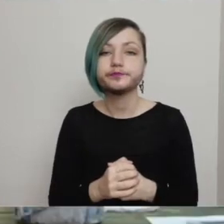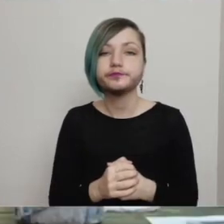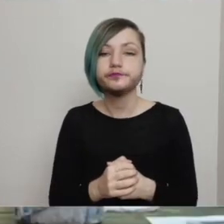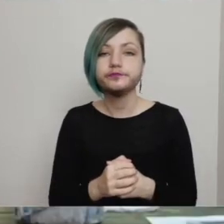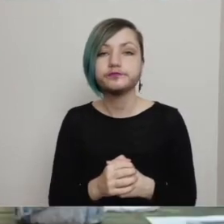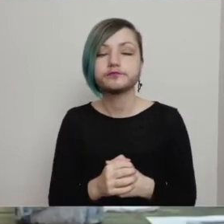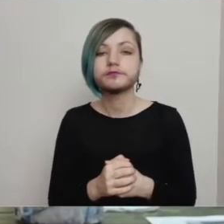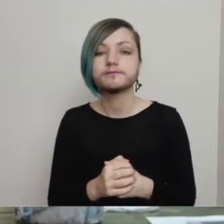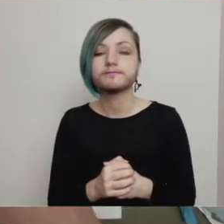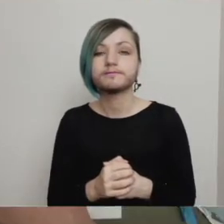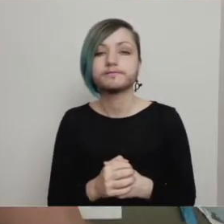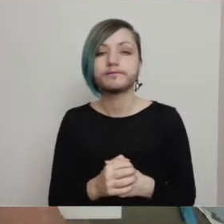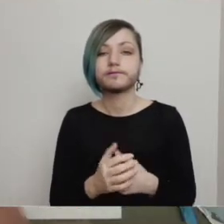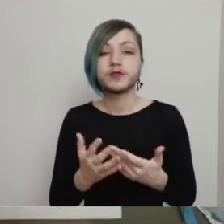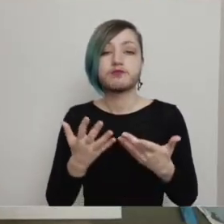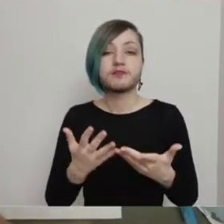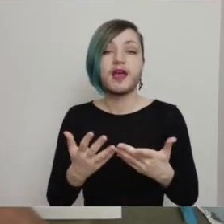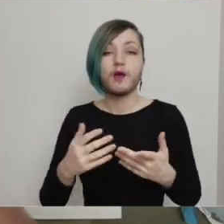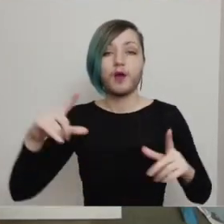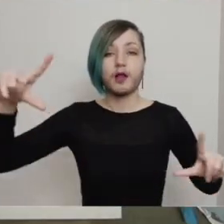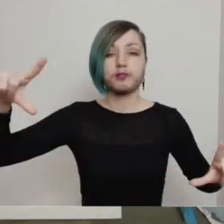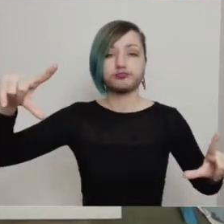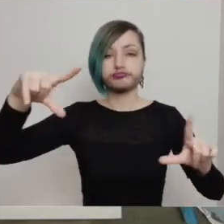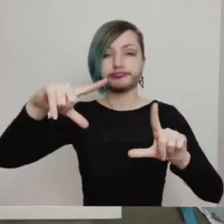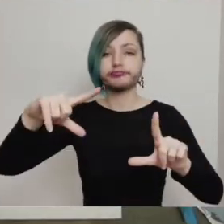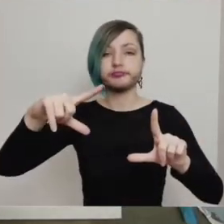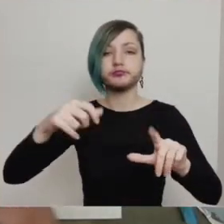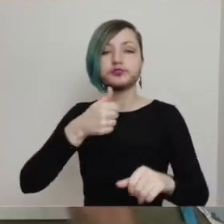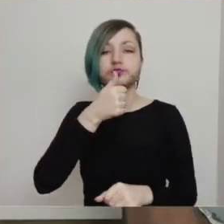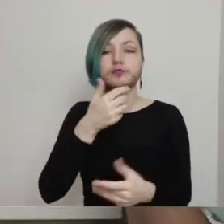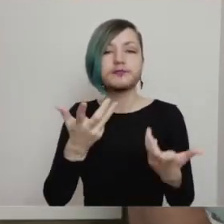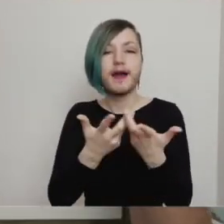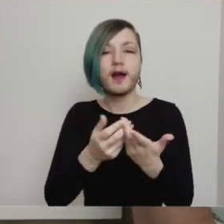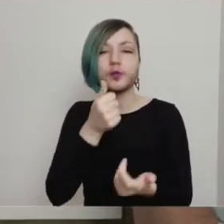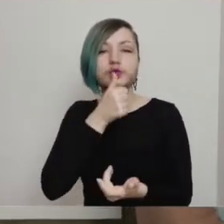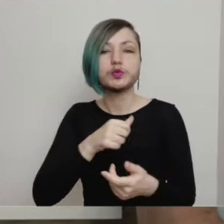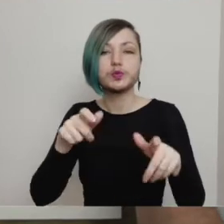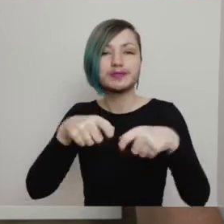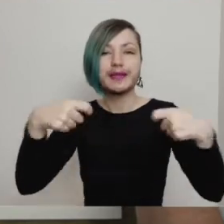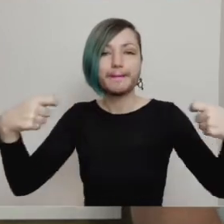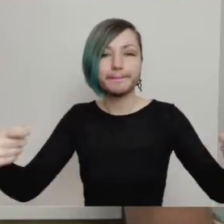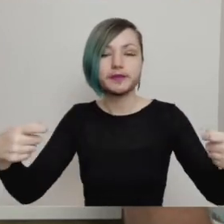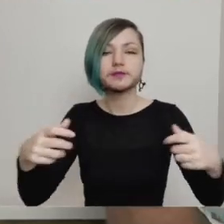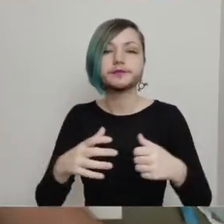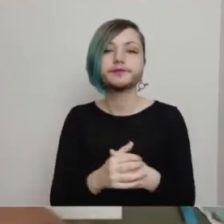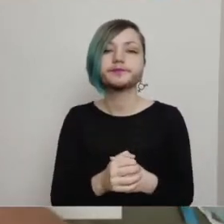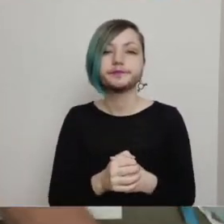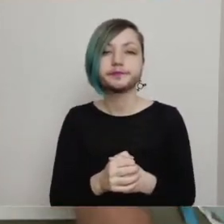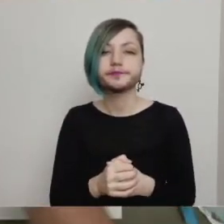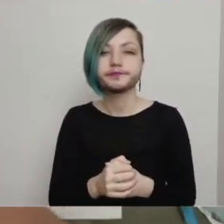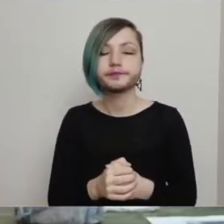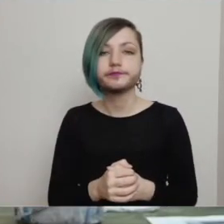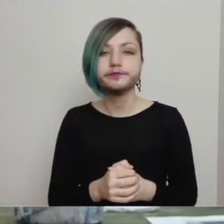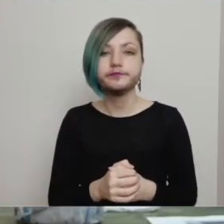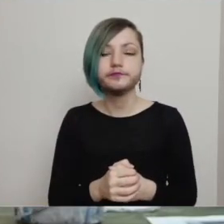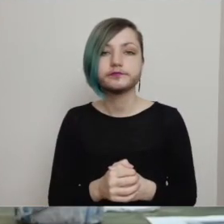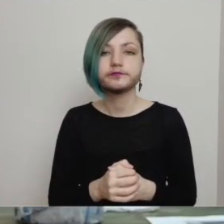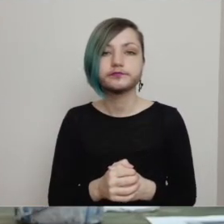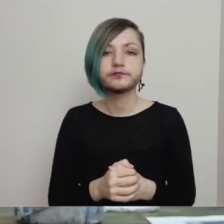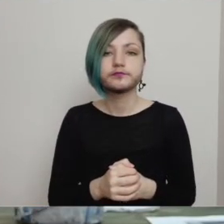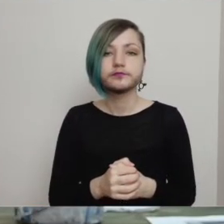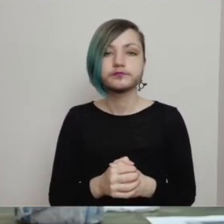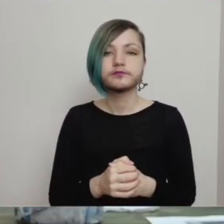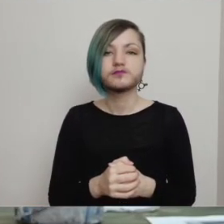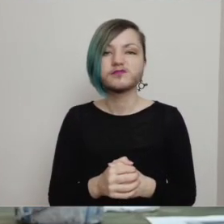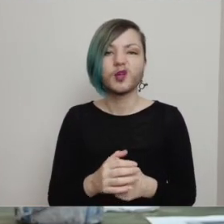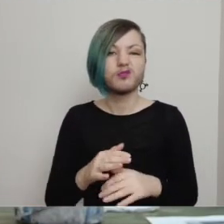So I'm just going to make a smaller box within this by just taping this down. I'm not sort of thinking about it too